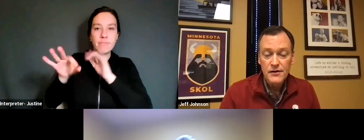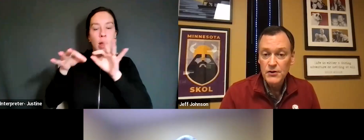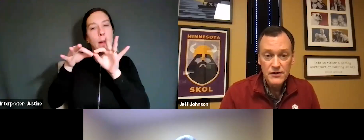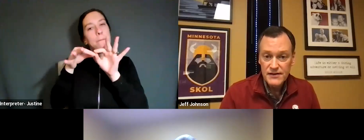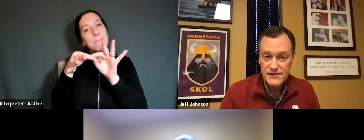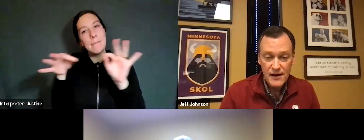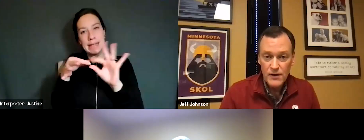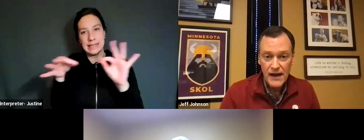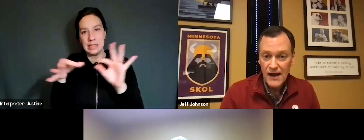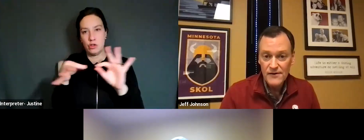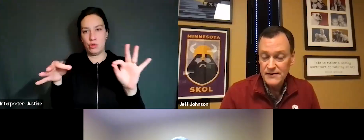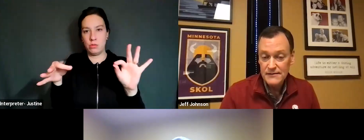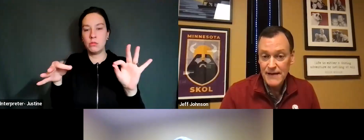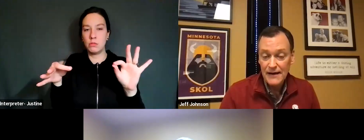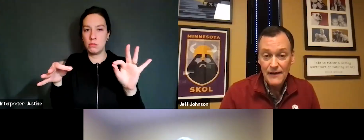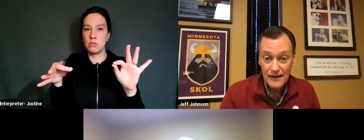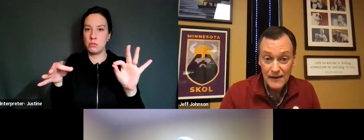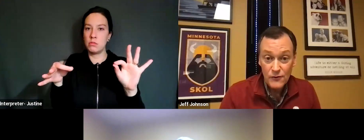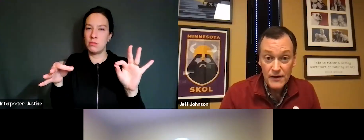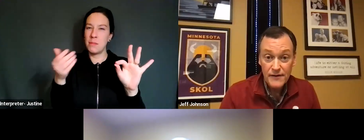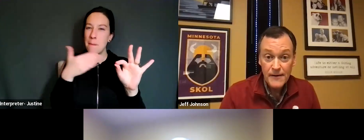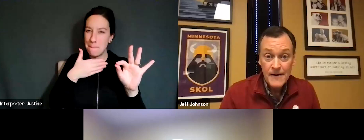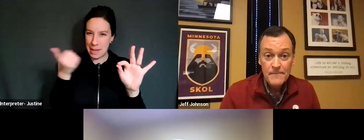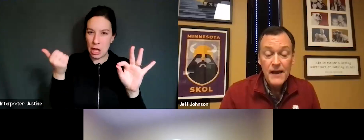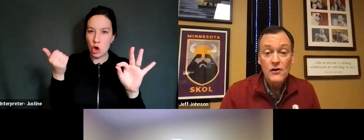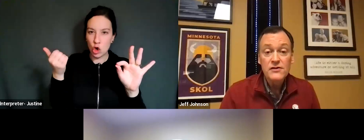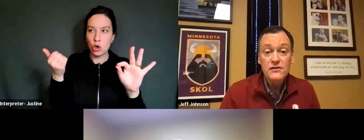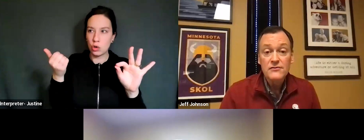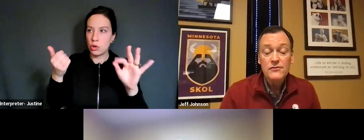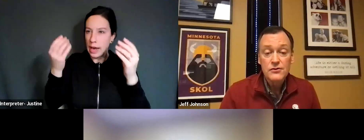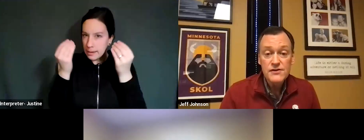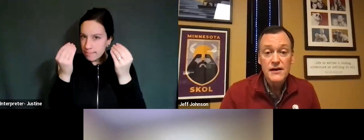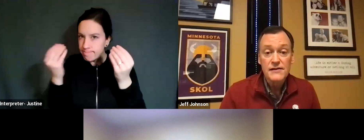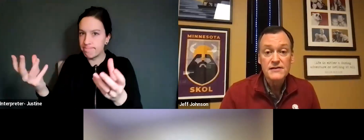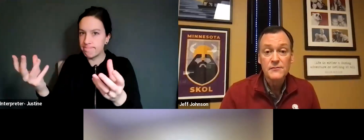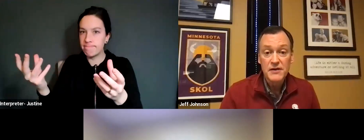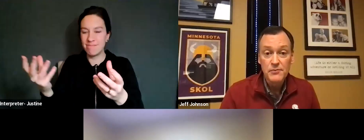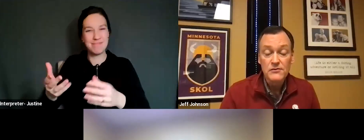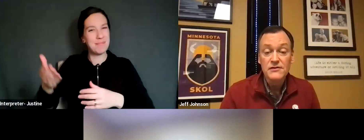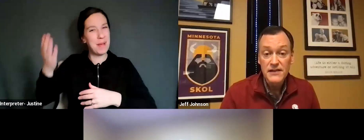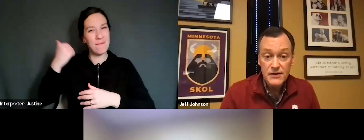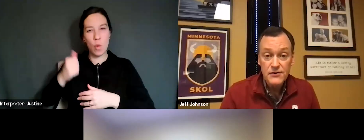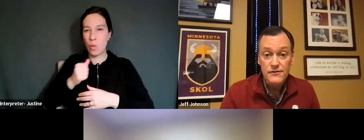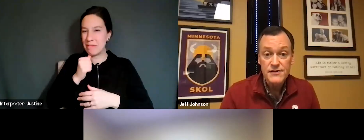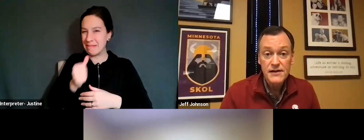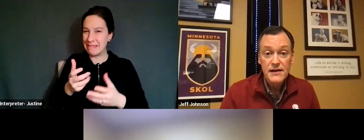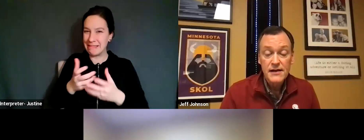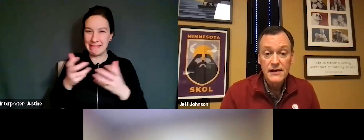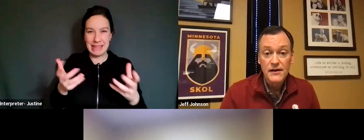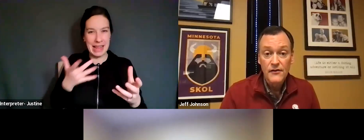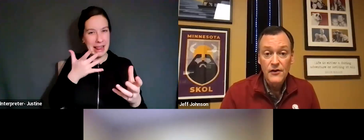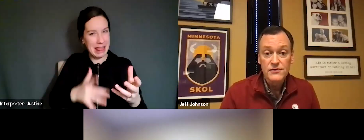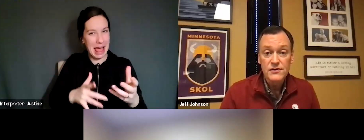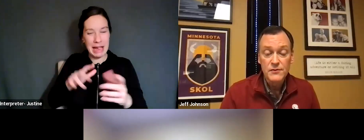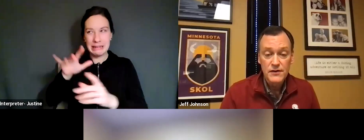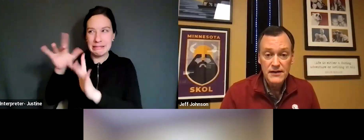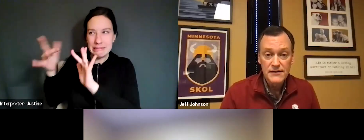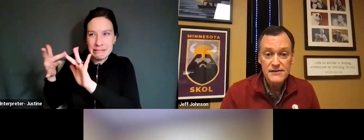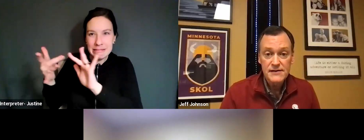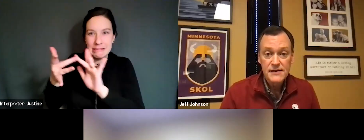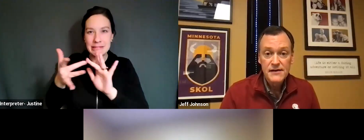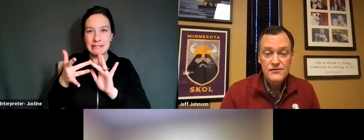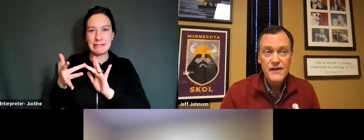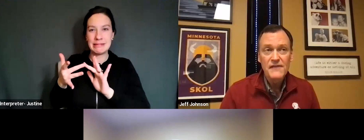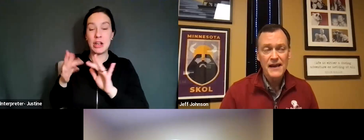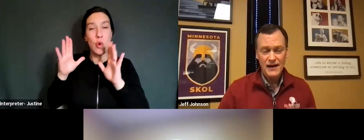in communities that we haven't had a lot of luck with, and also to introduce us to people, to leaders in those